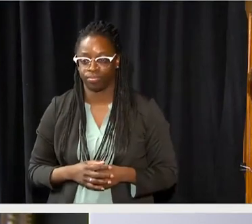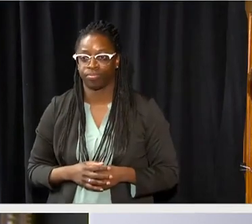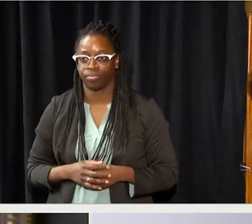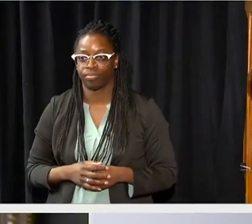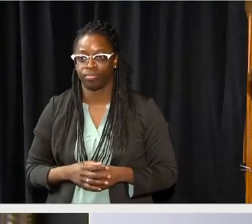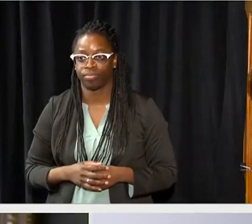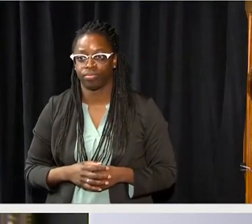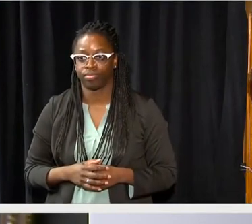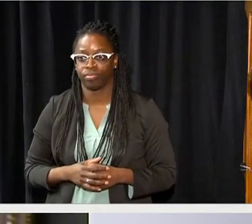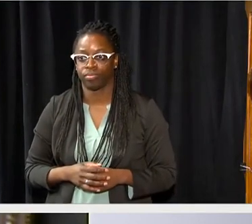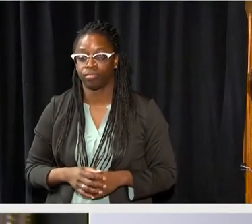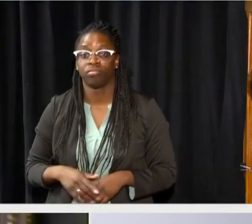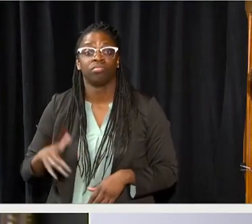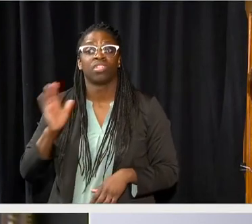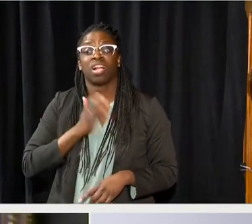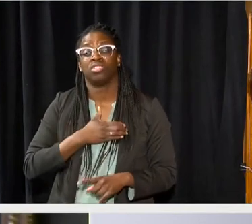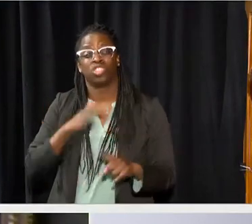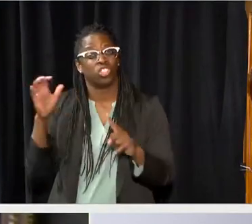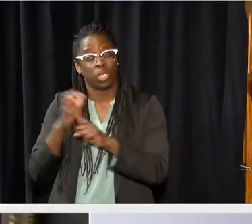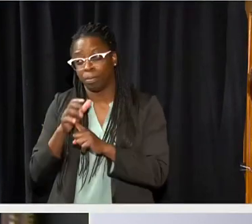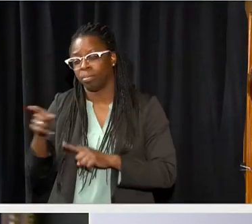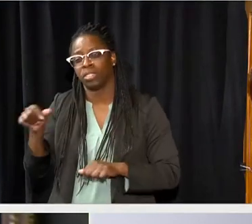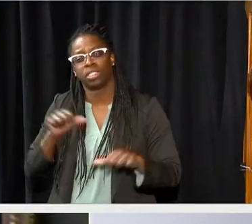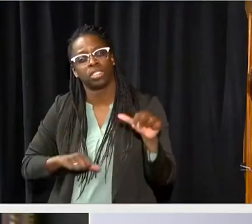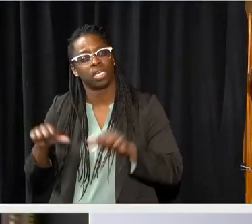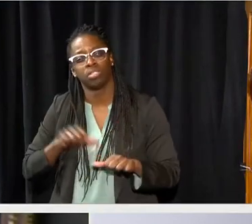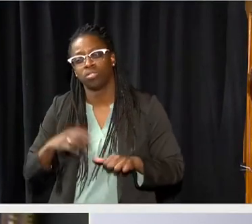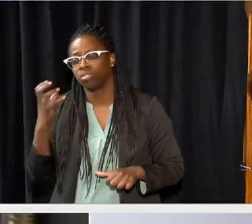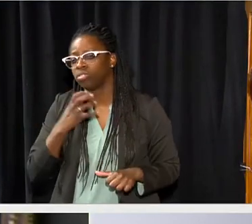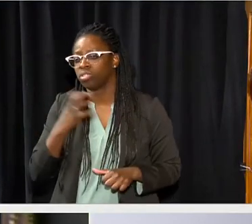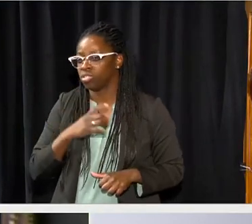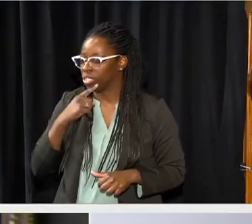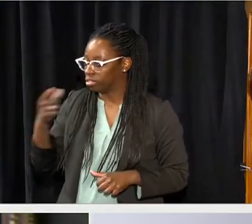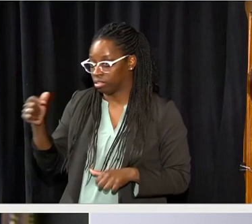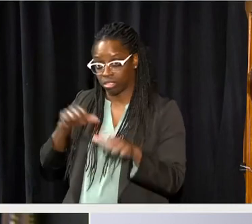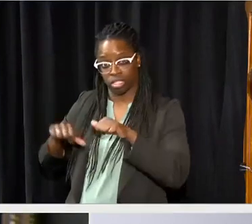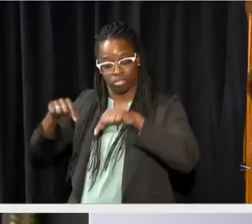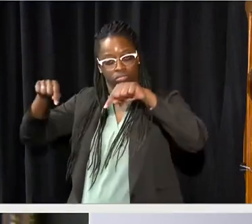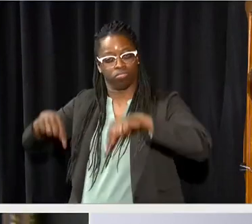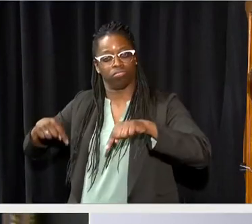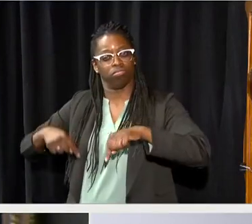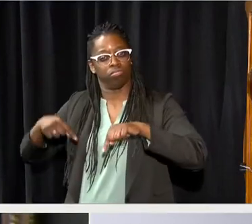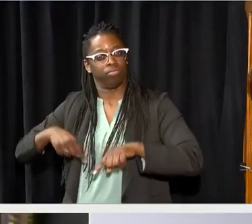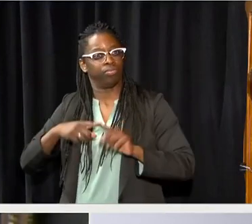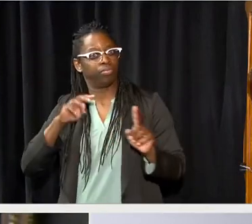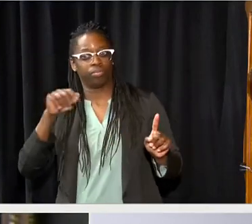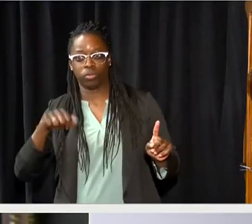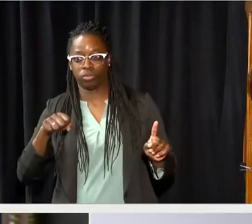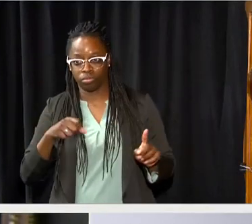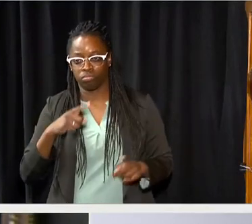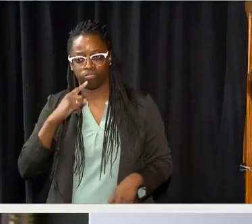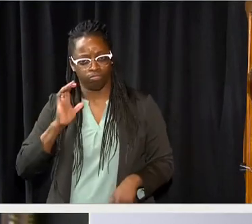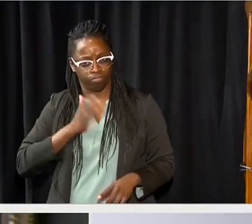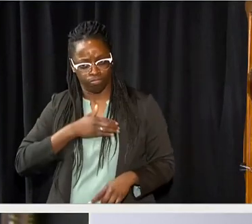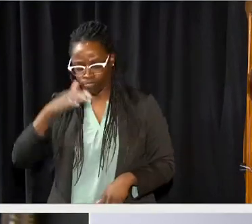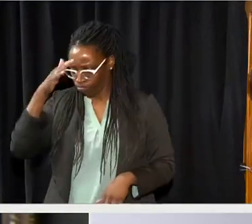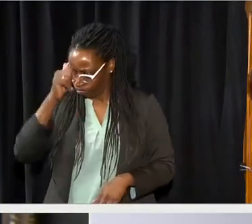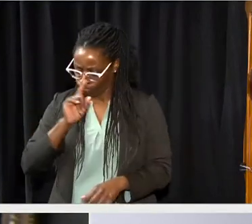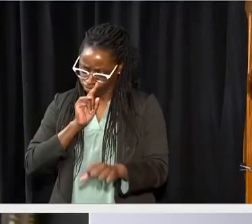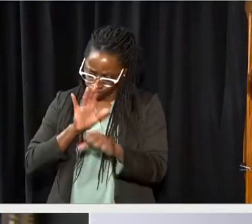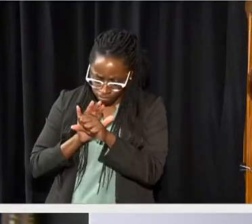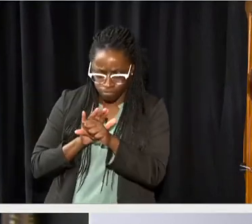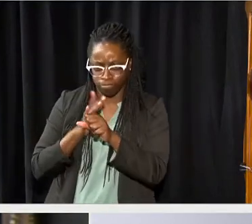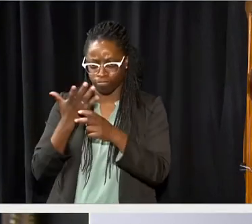our world-class science that won the day, which is something we all should be proud of. It was our commitment